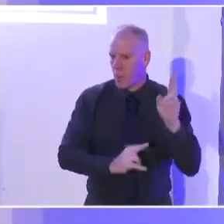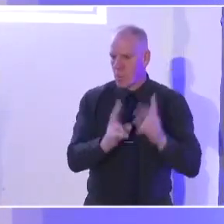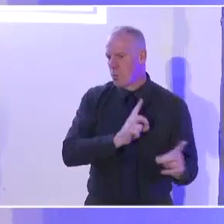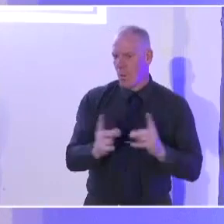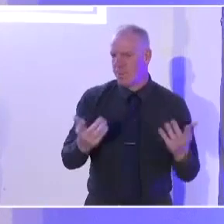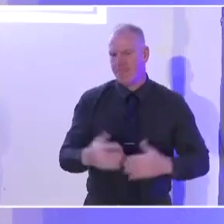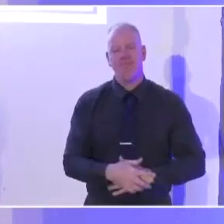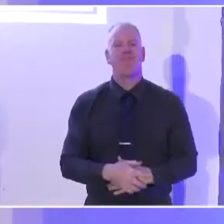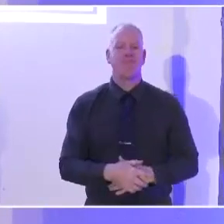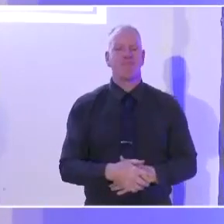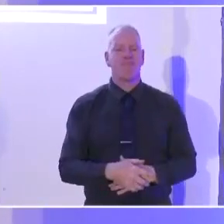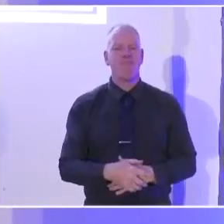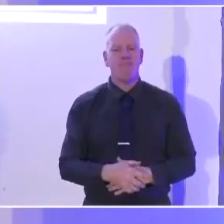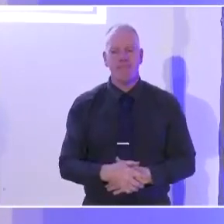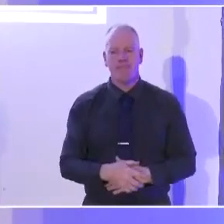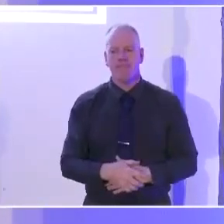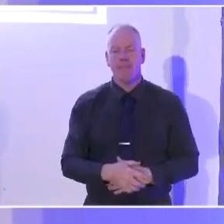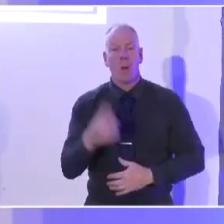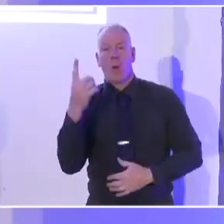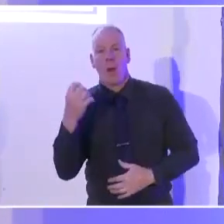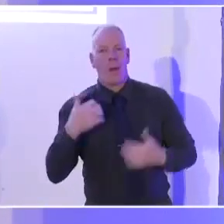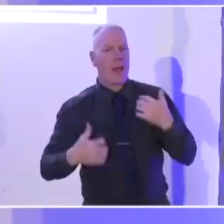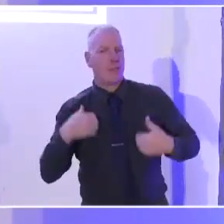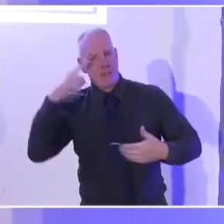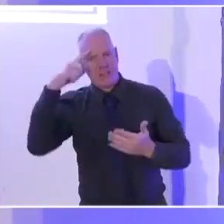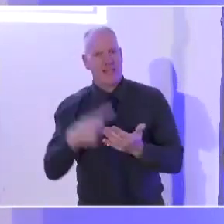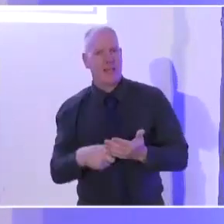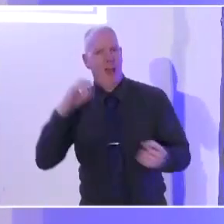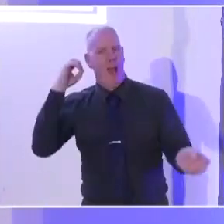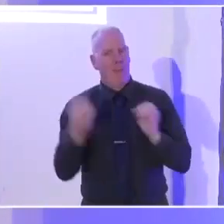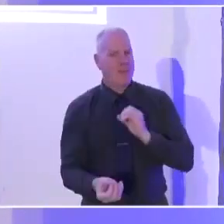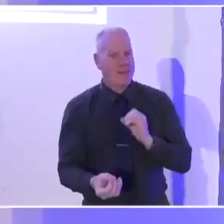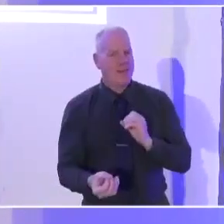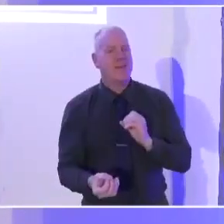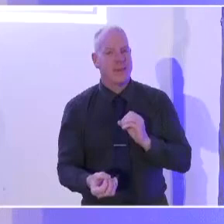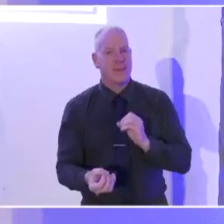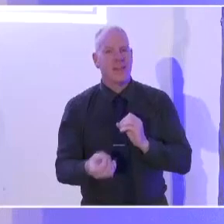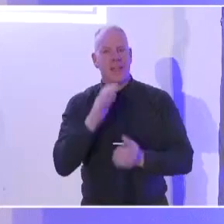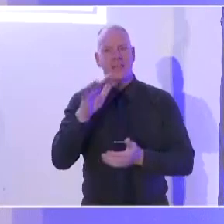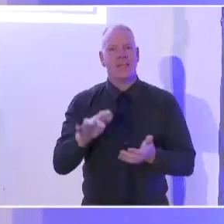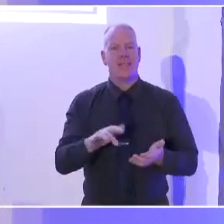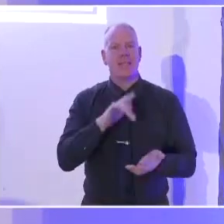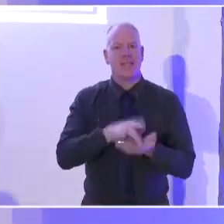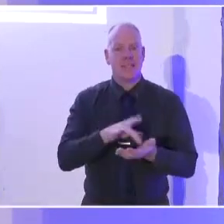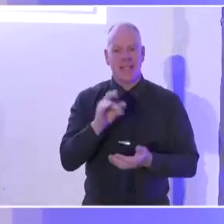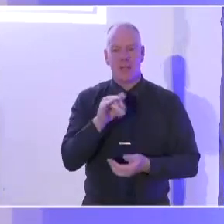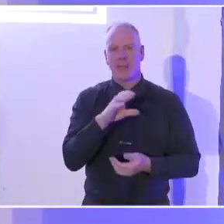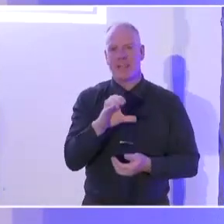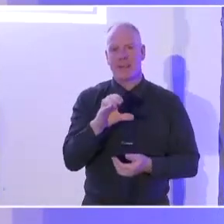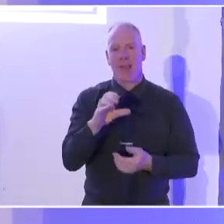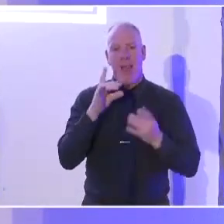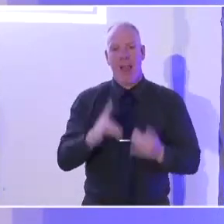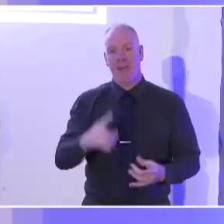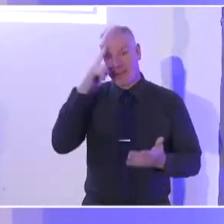out. Another really interesting decision which actually went the other way is the Centric Health decision, and this is a decision from this